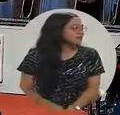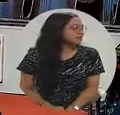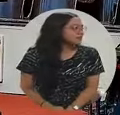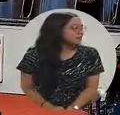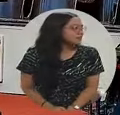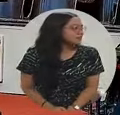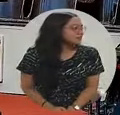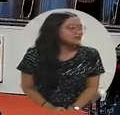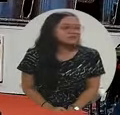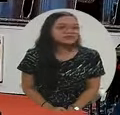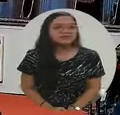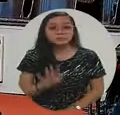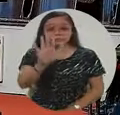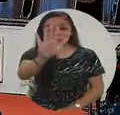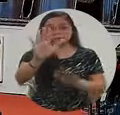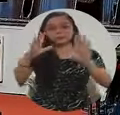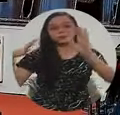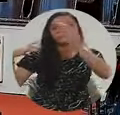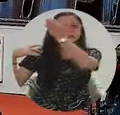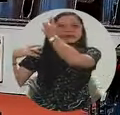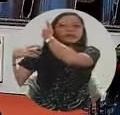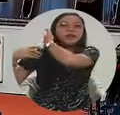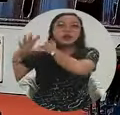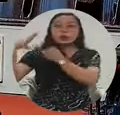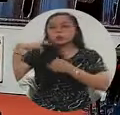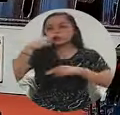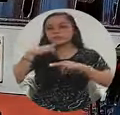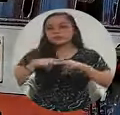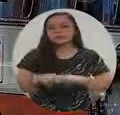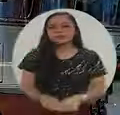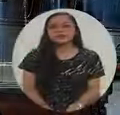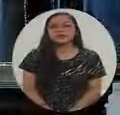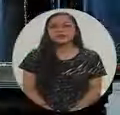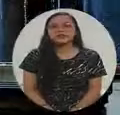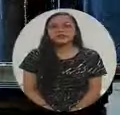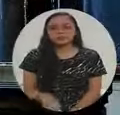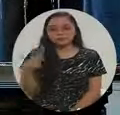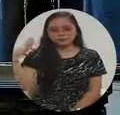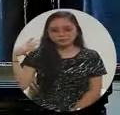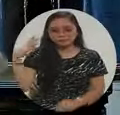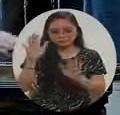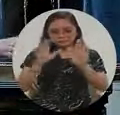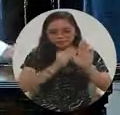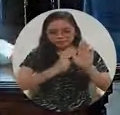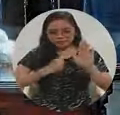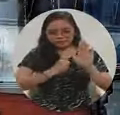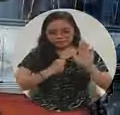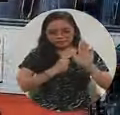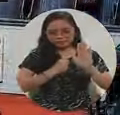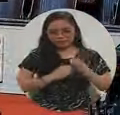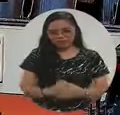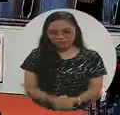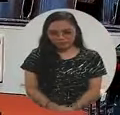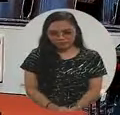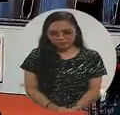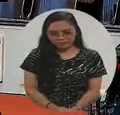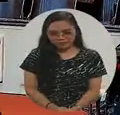Ingon siya, Ma'am, Mercury. Very good. Kulas,